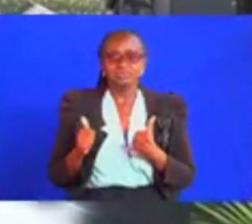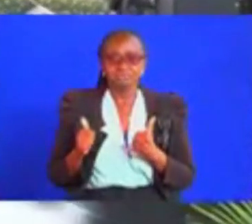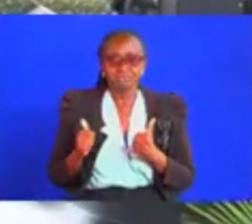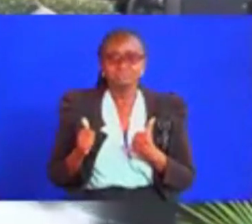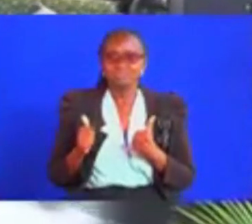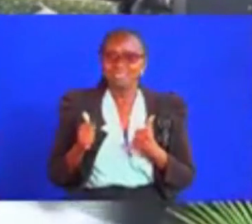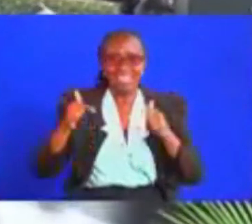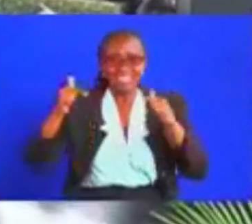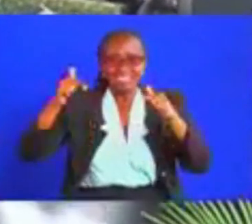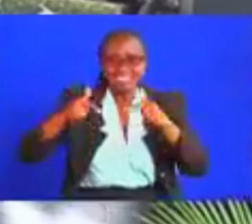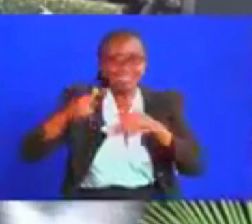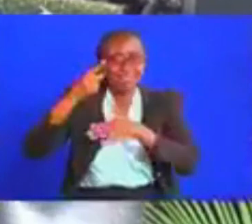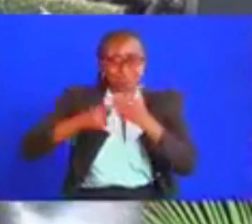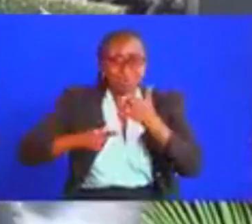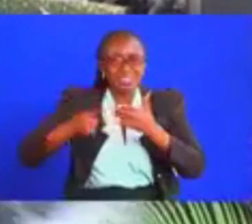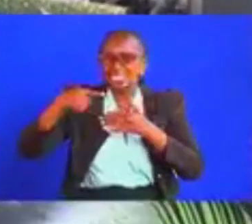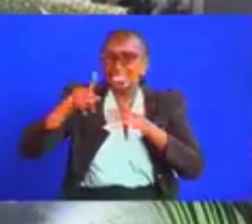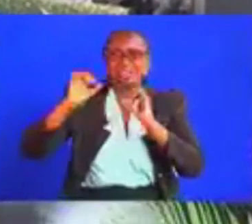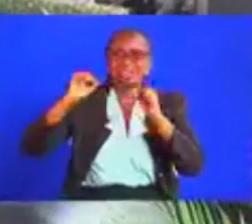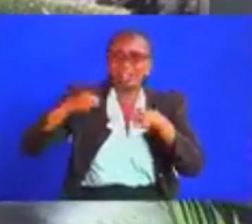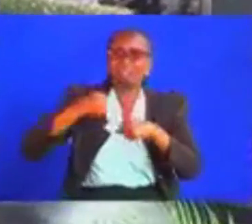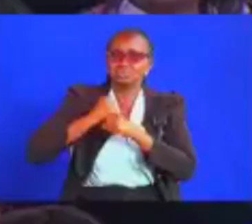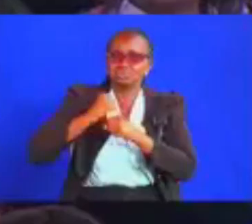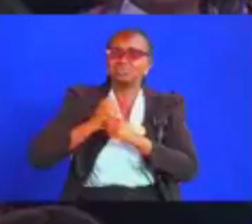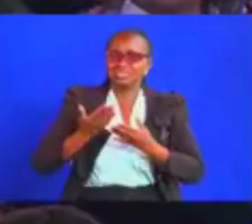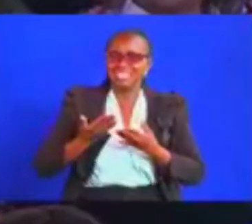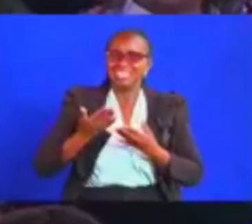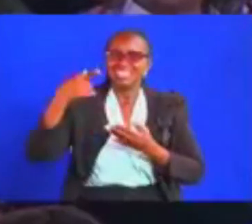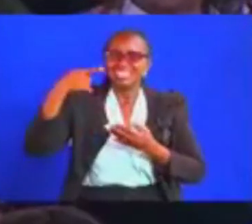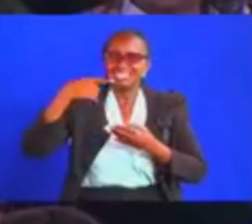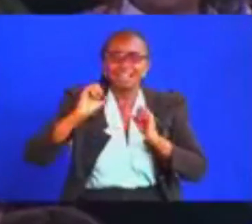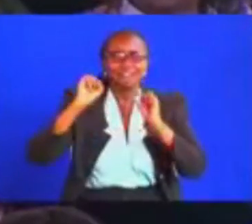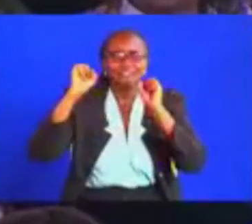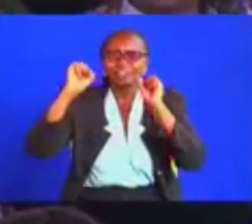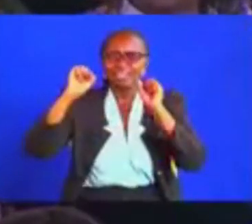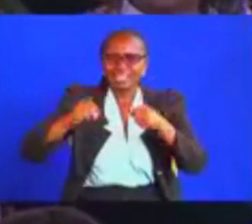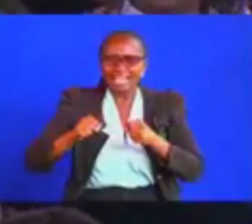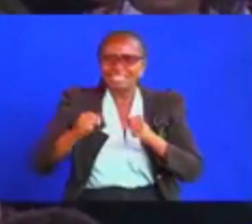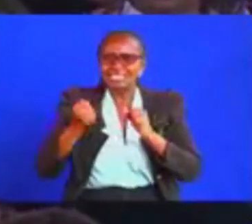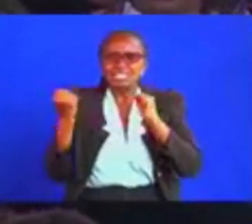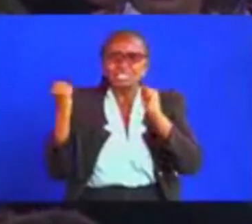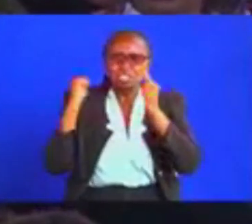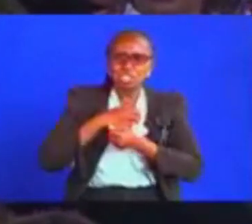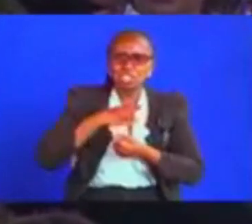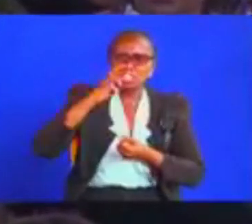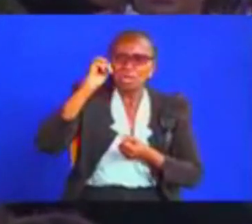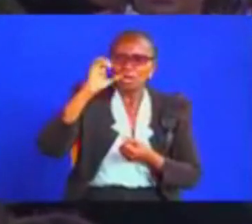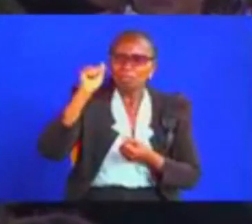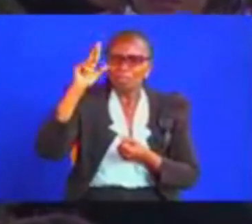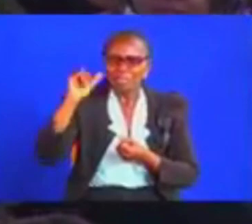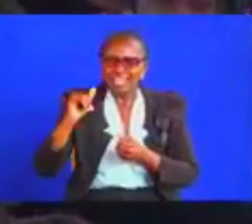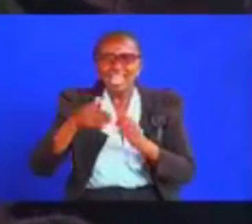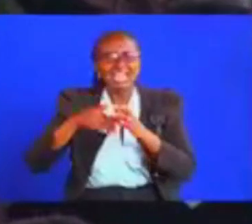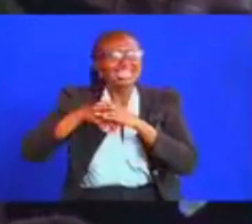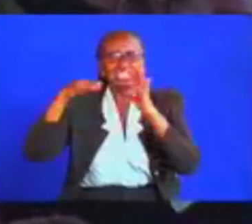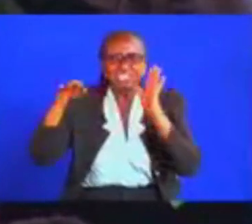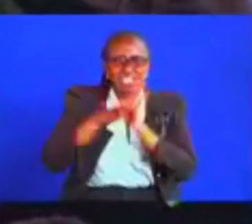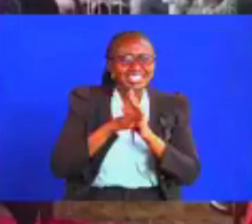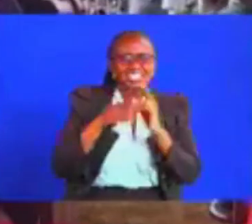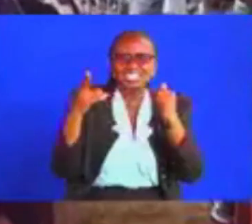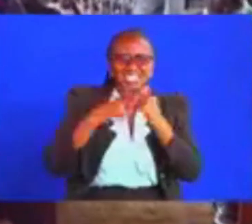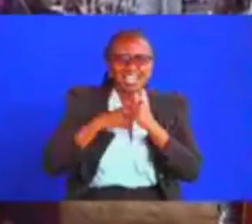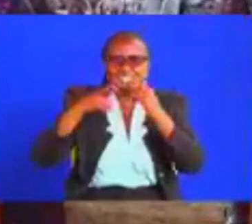So this is what he's able to do. He can turn Mary of Magdala, remove seven demons out of